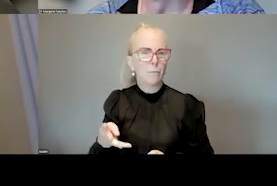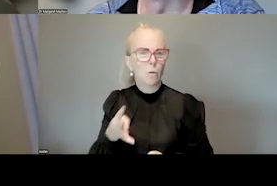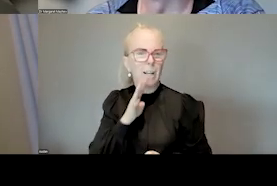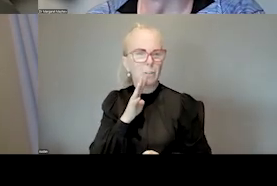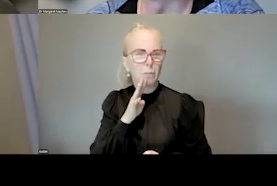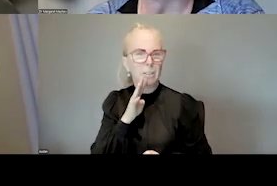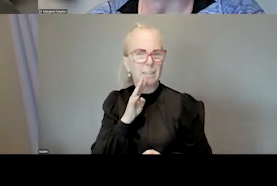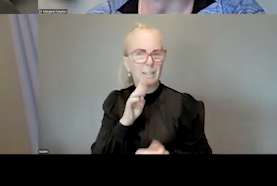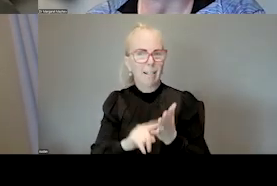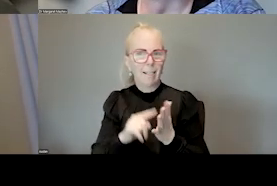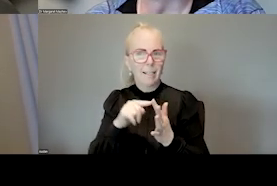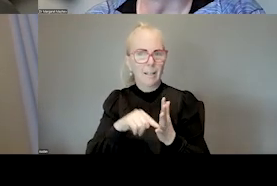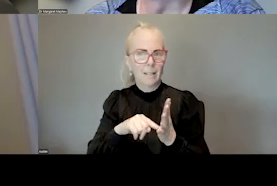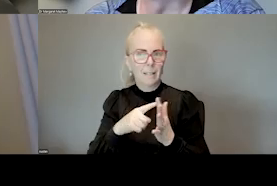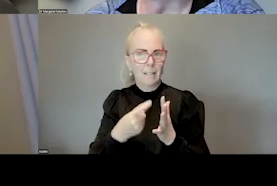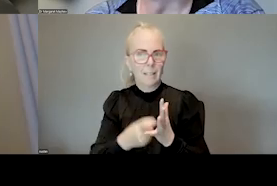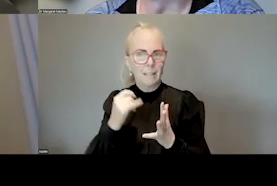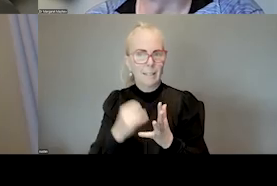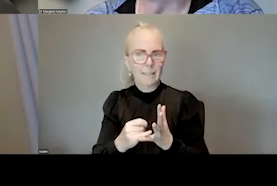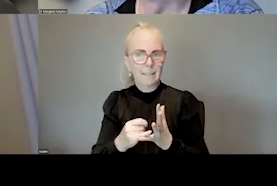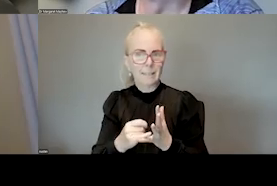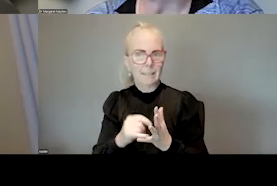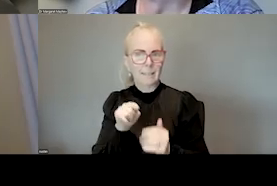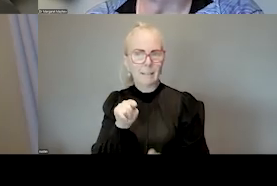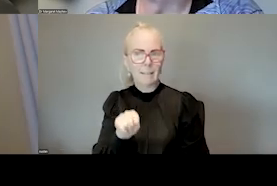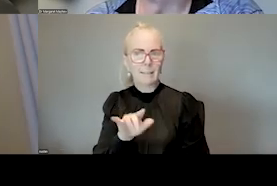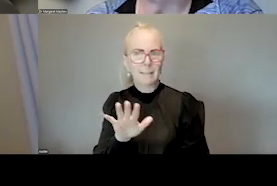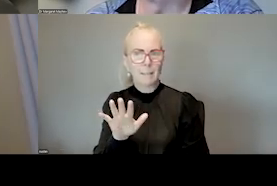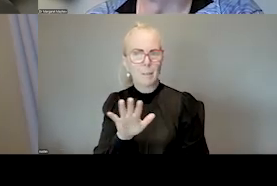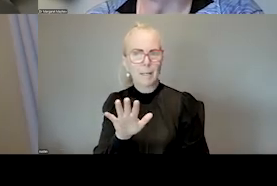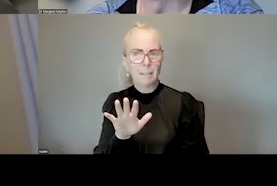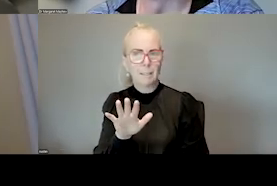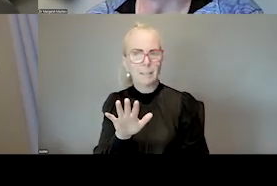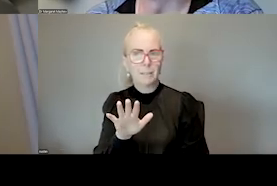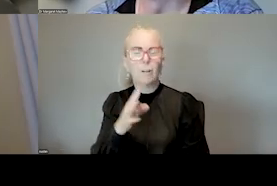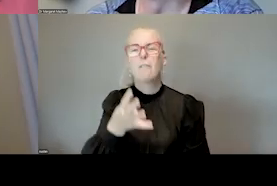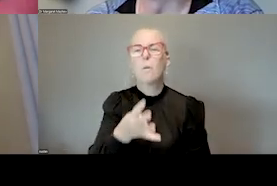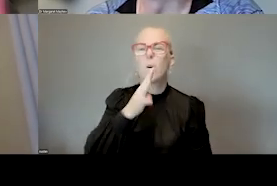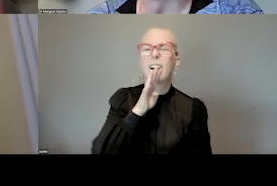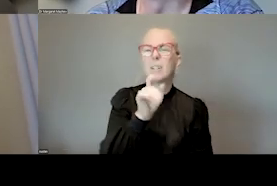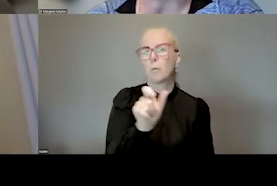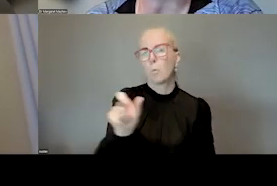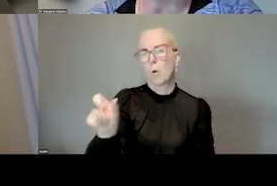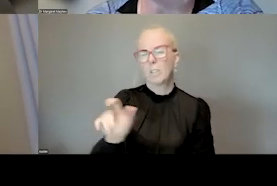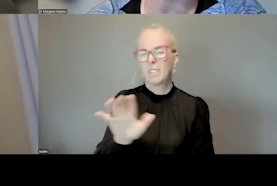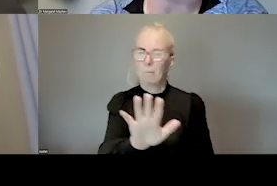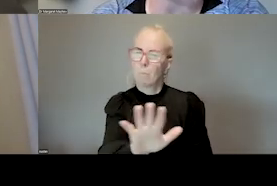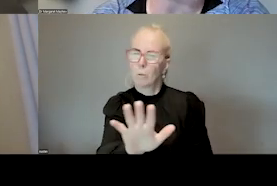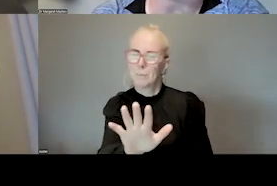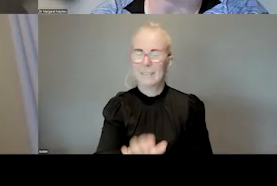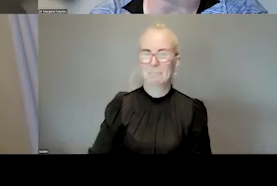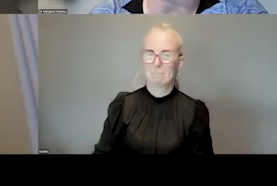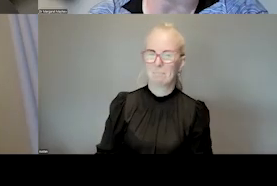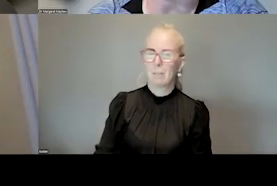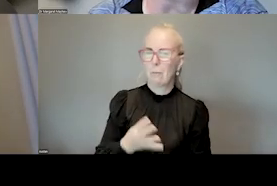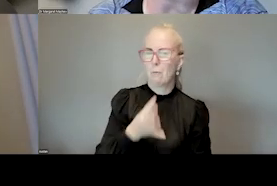2,400? yeah. Yep. We make it approximately 400 words. Of course, it will vary.